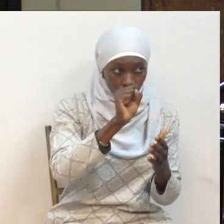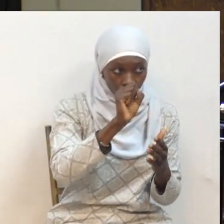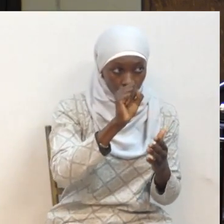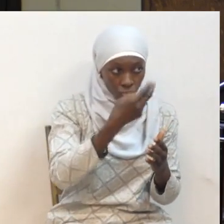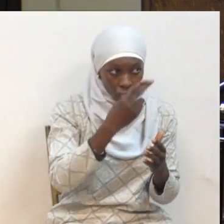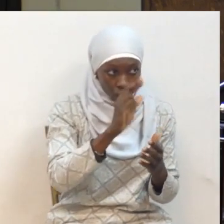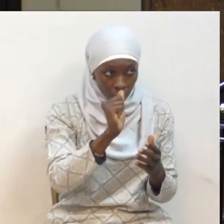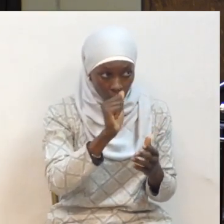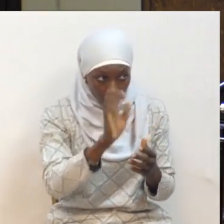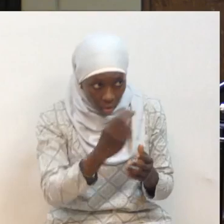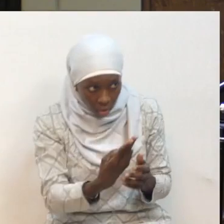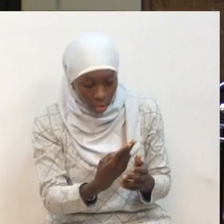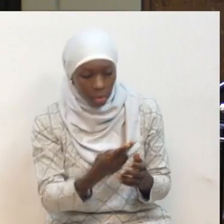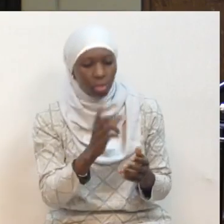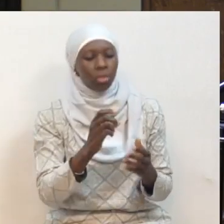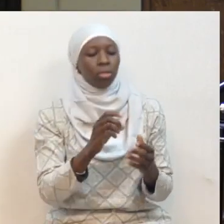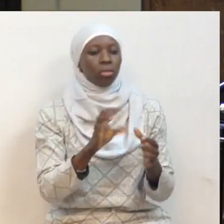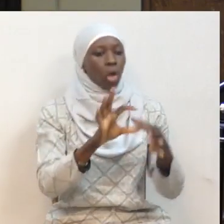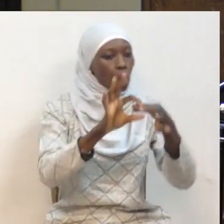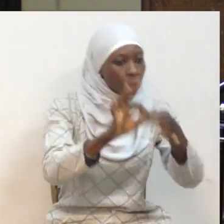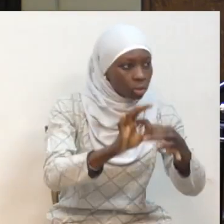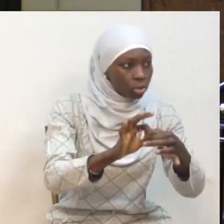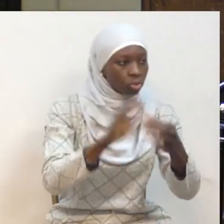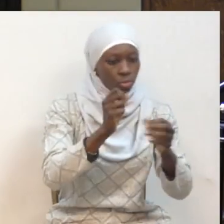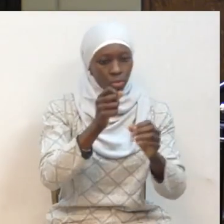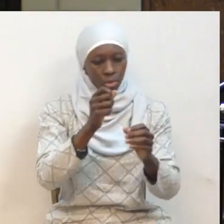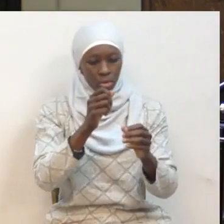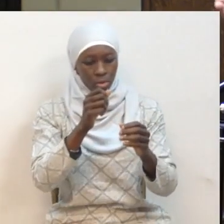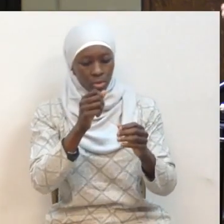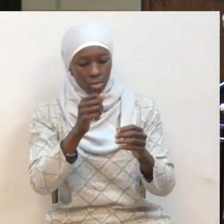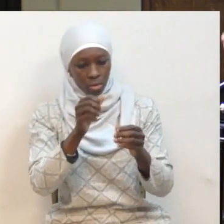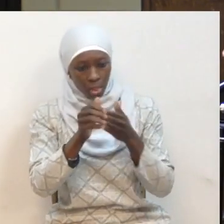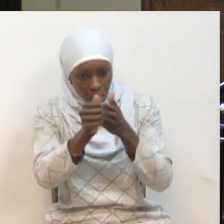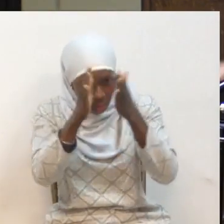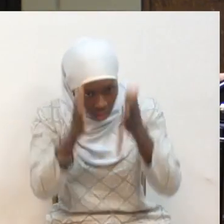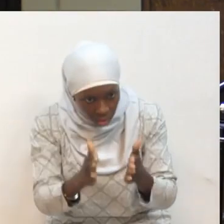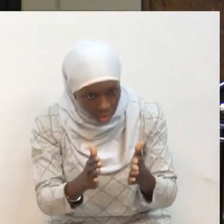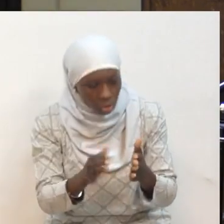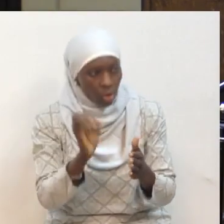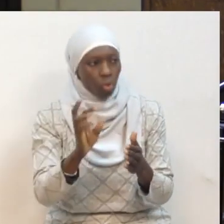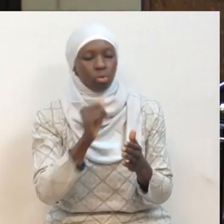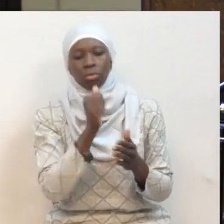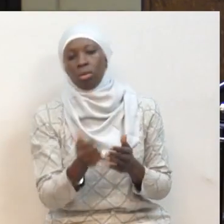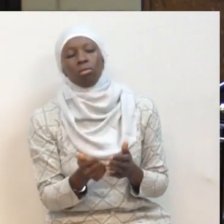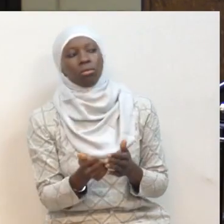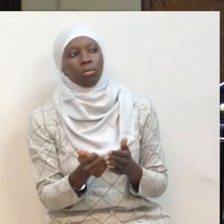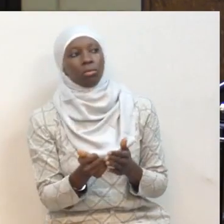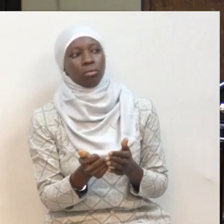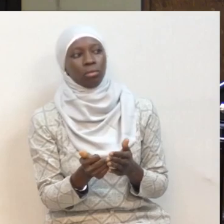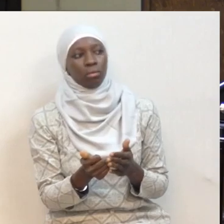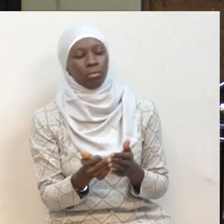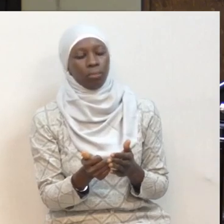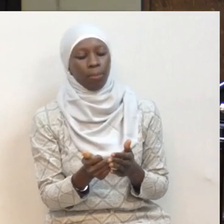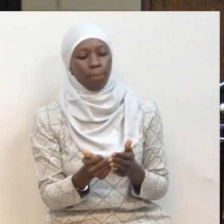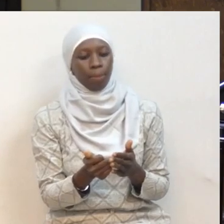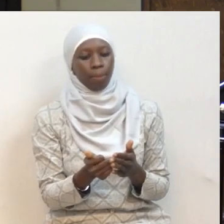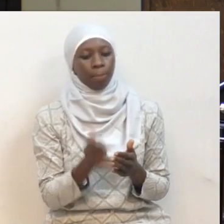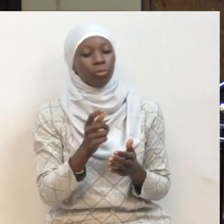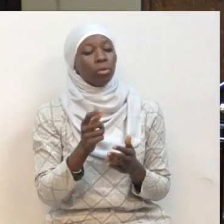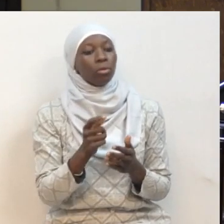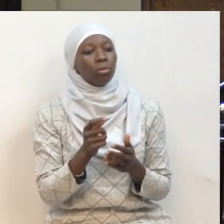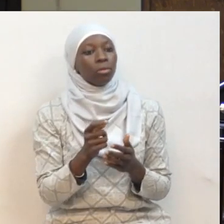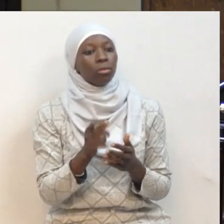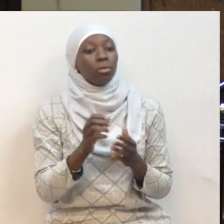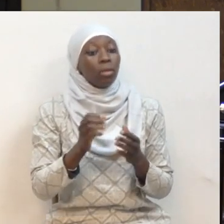binding to the leader or not, ash-shura mulzima aw mu'lima, the vast majority of